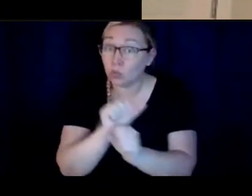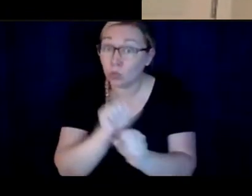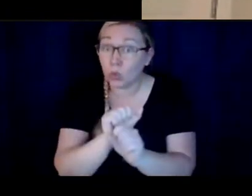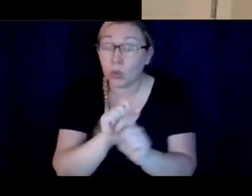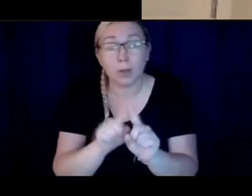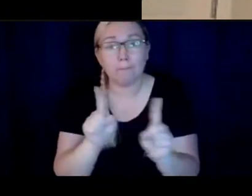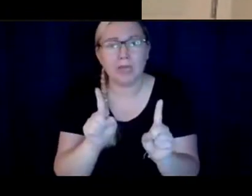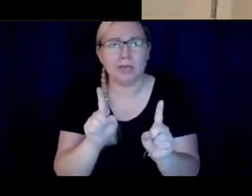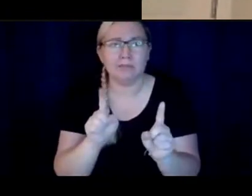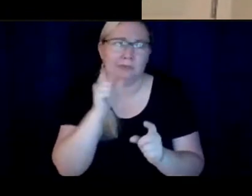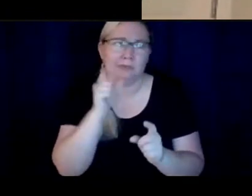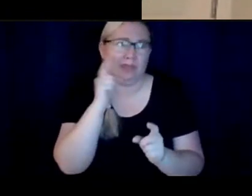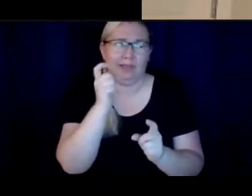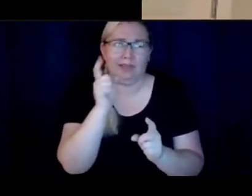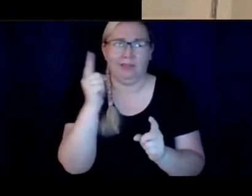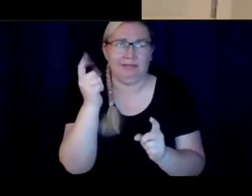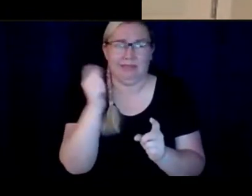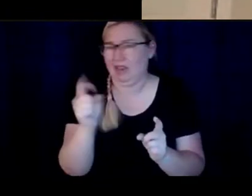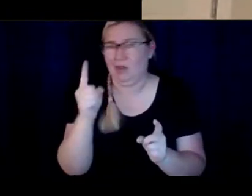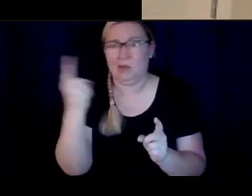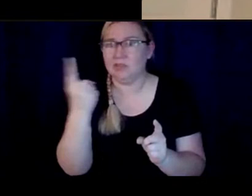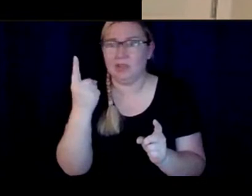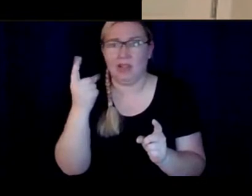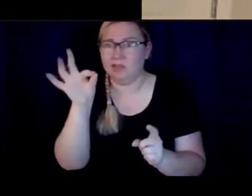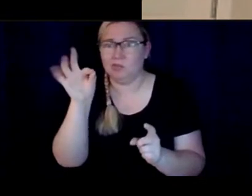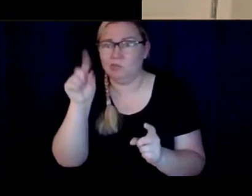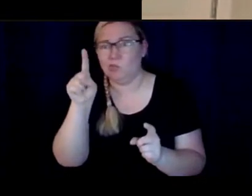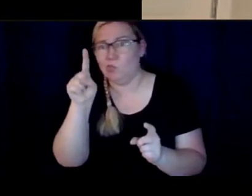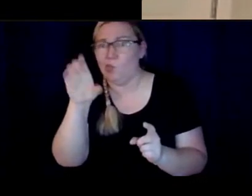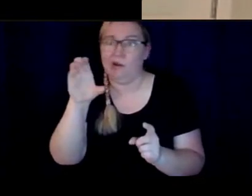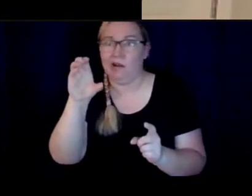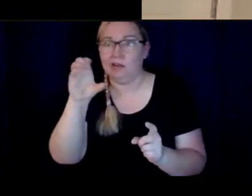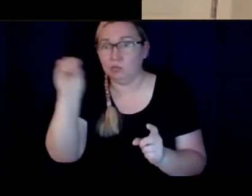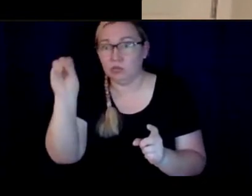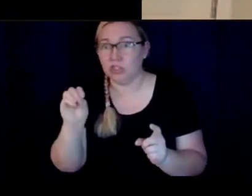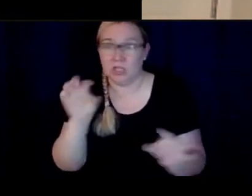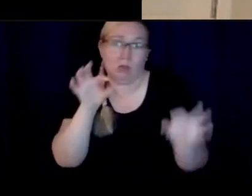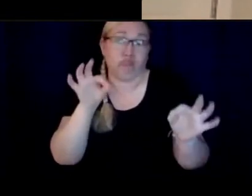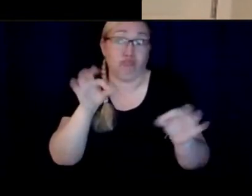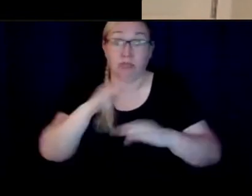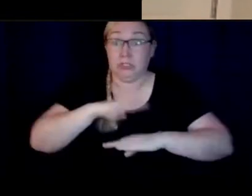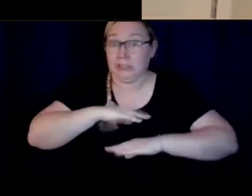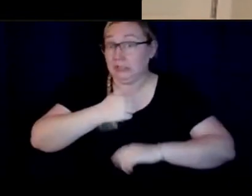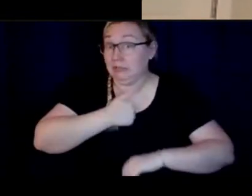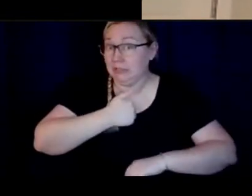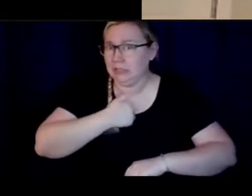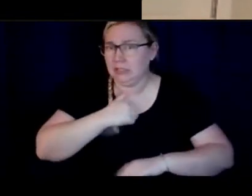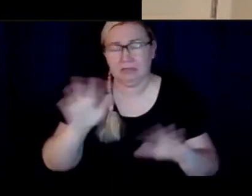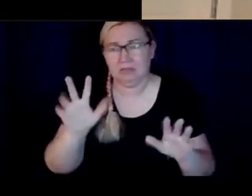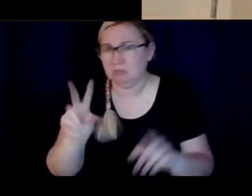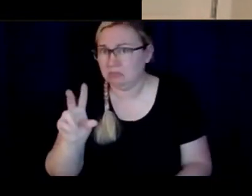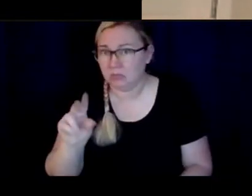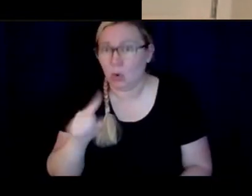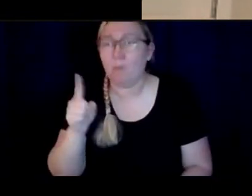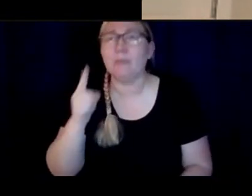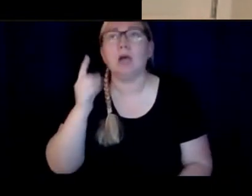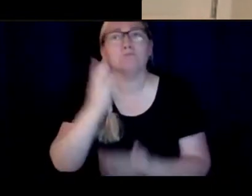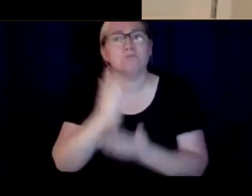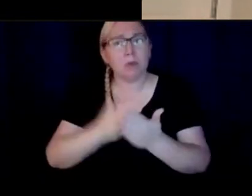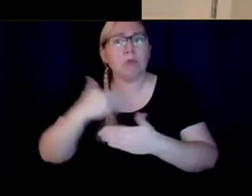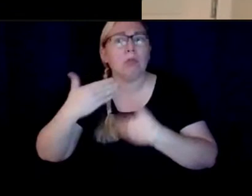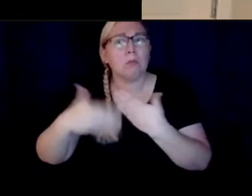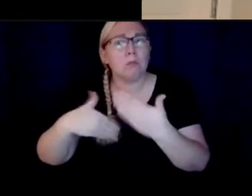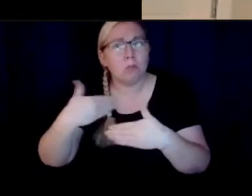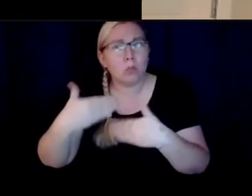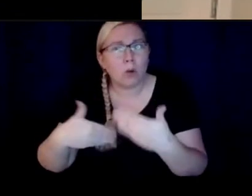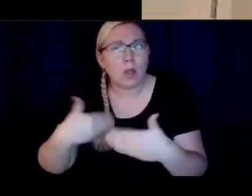there. I don't think anybody's ever there. Right. I think it's all about this process of all of